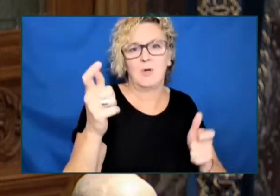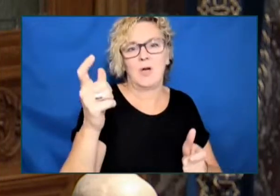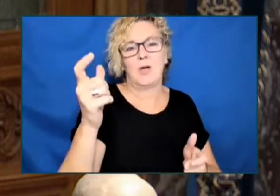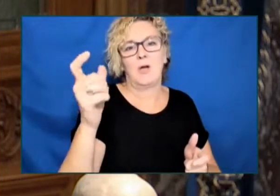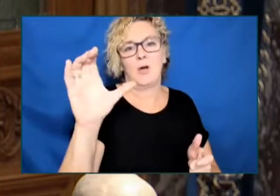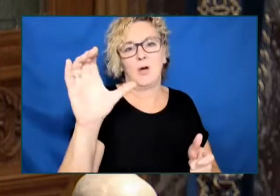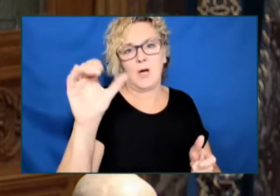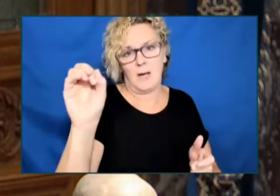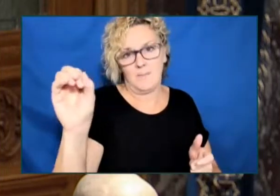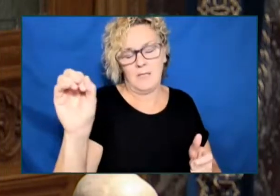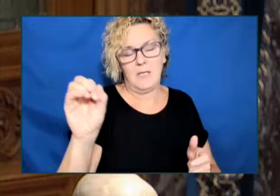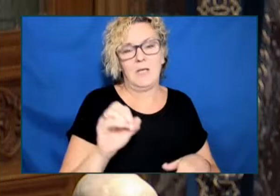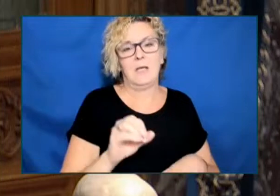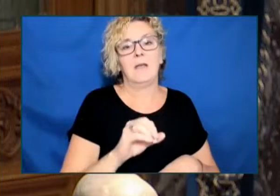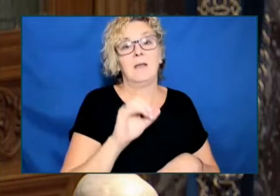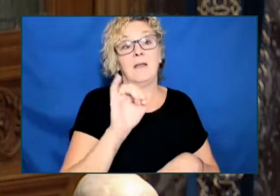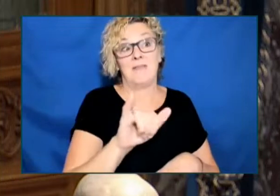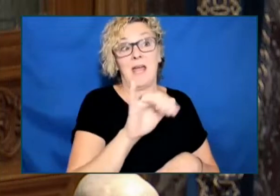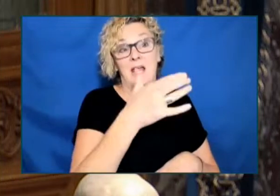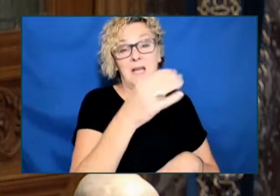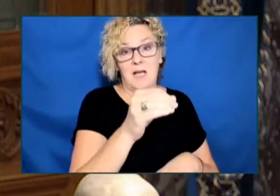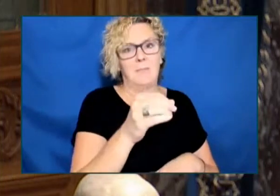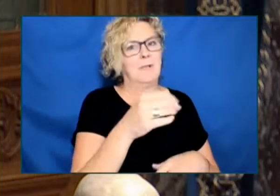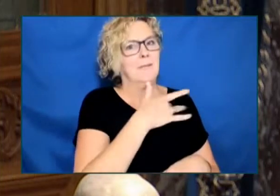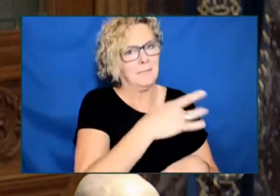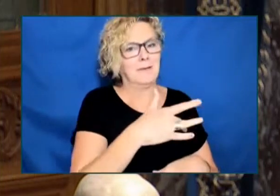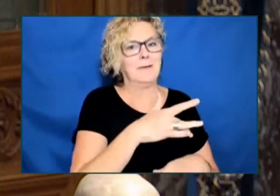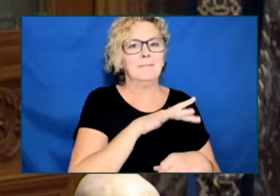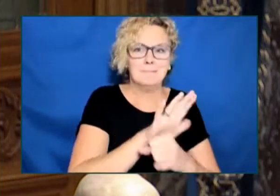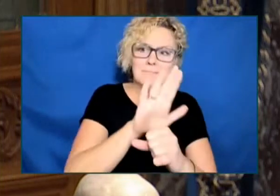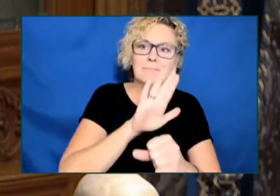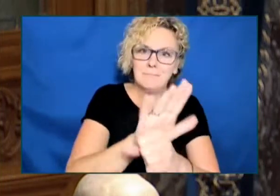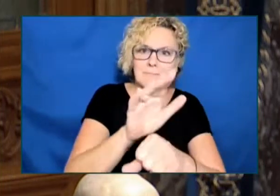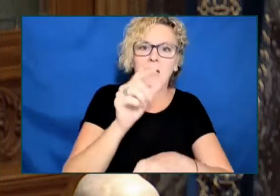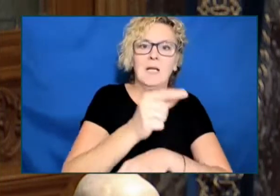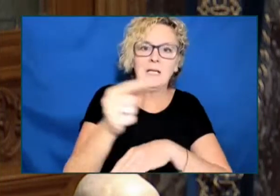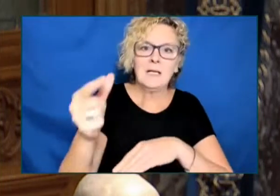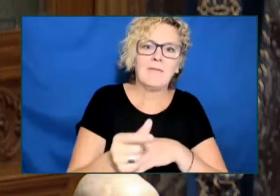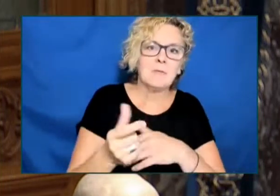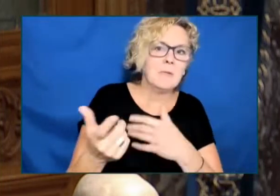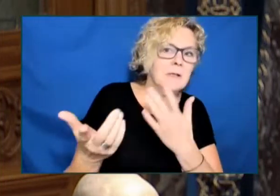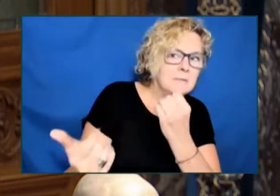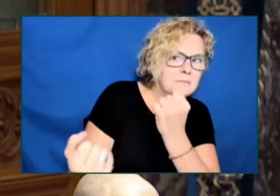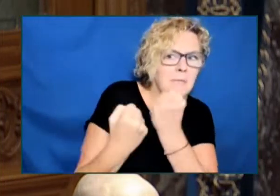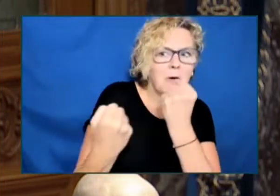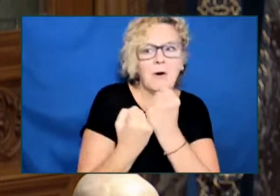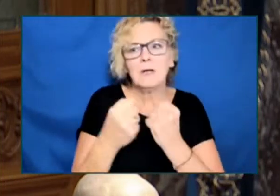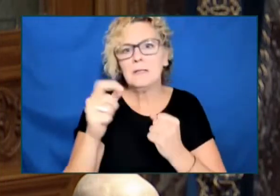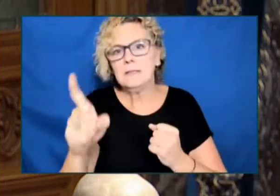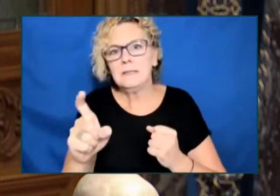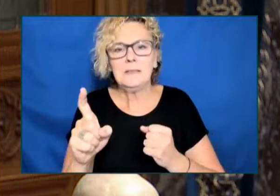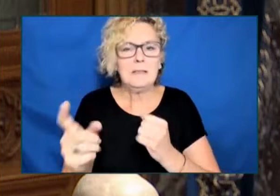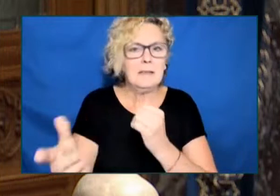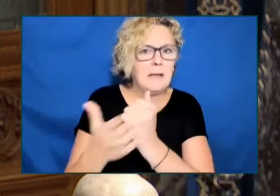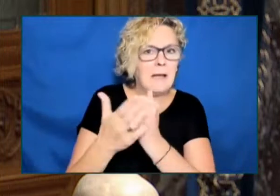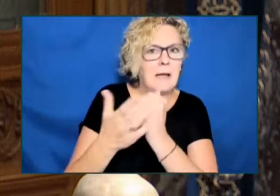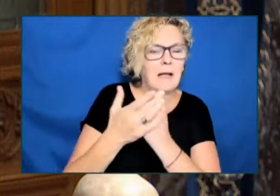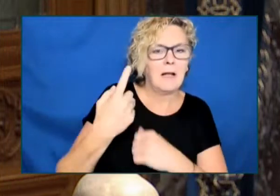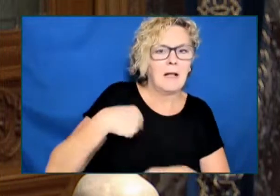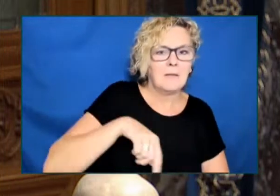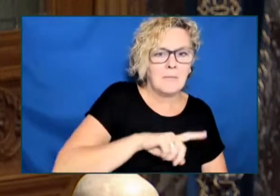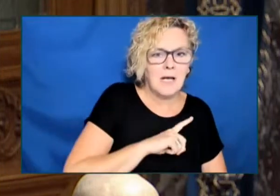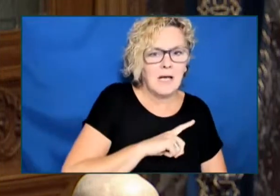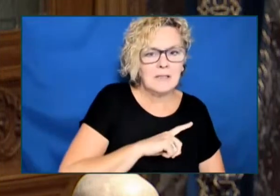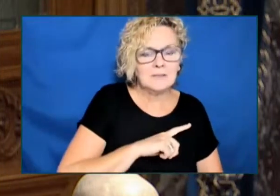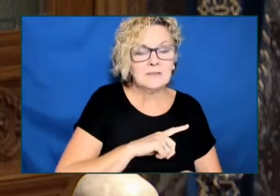regularly. In fact, several experts have called for the Competition Bureau of Canada to review Drax's